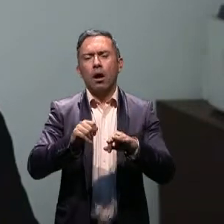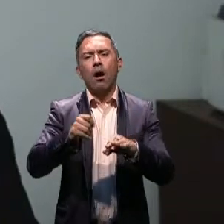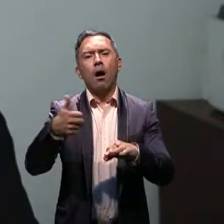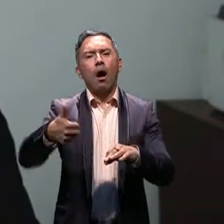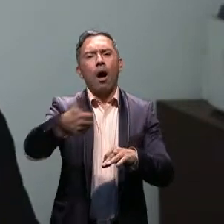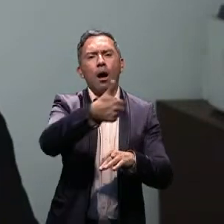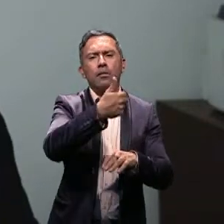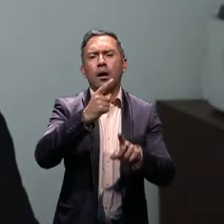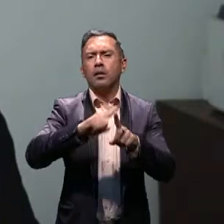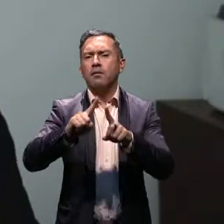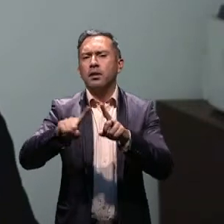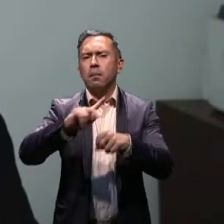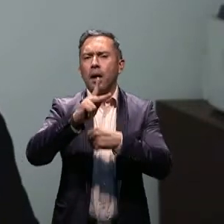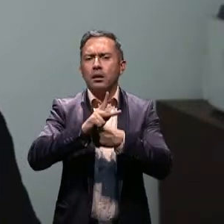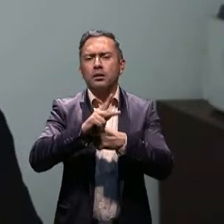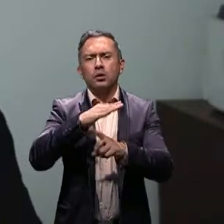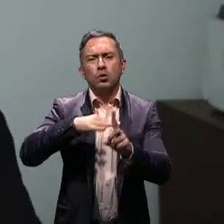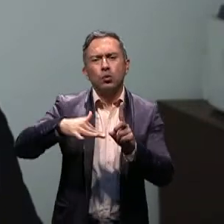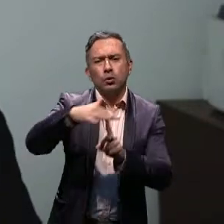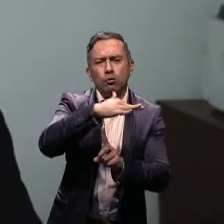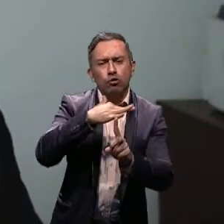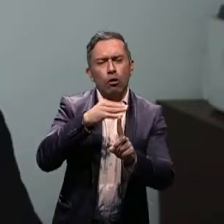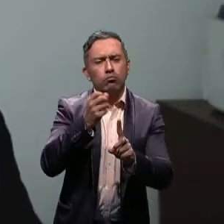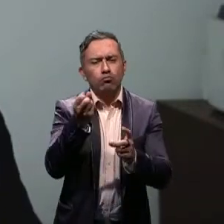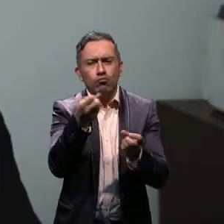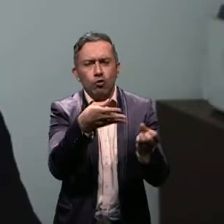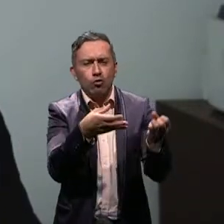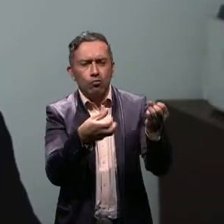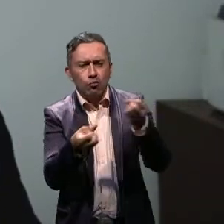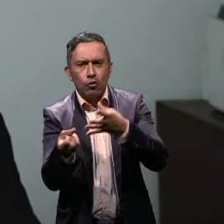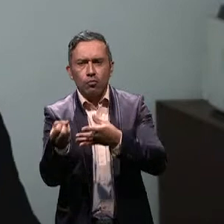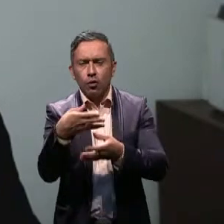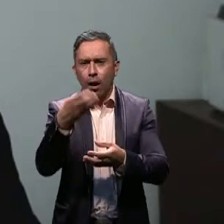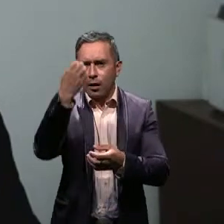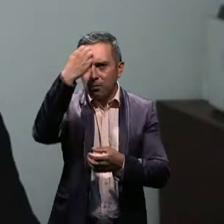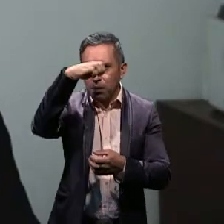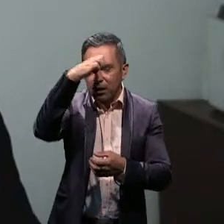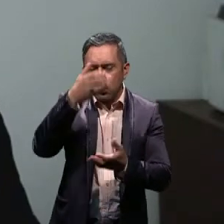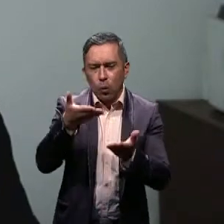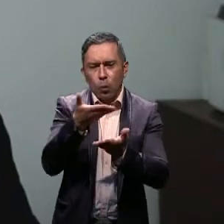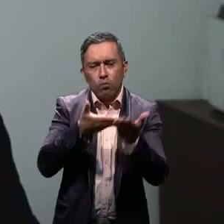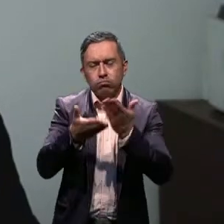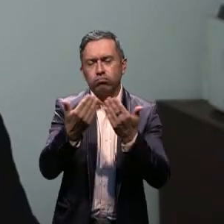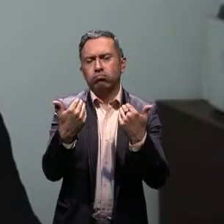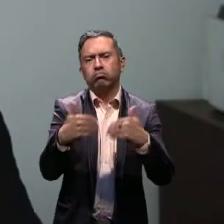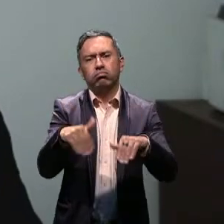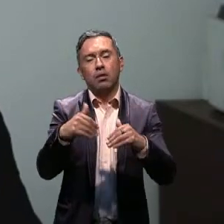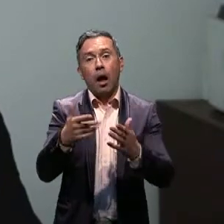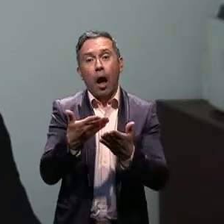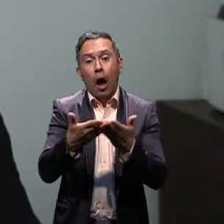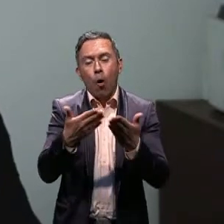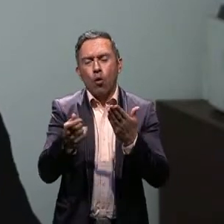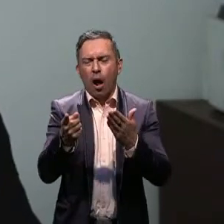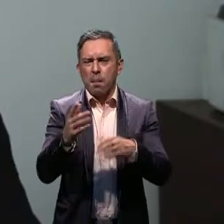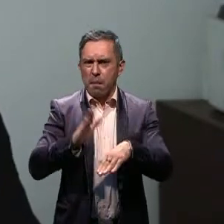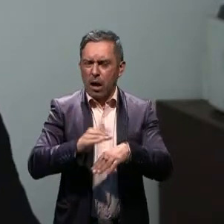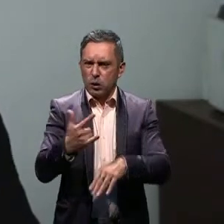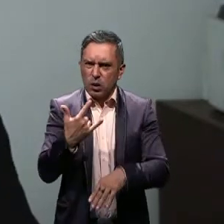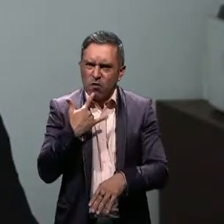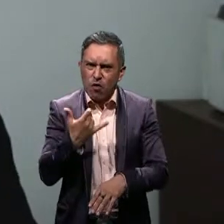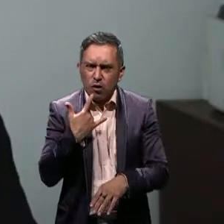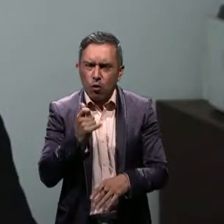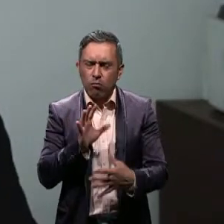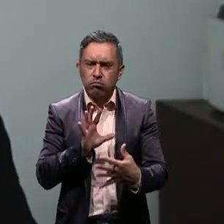that we are doing this event in order to have all the different points of views from the different countries. Today, it